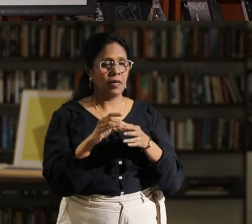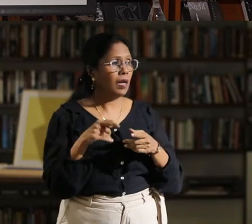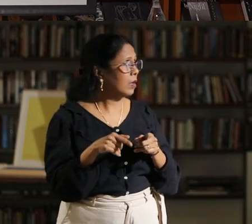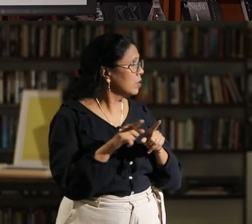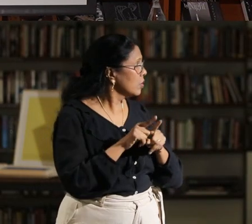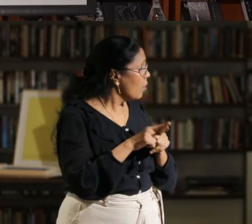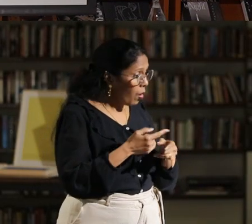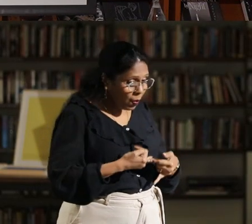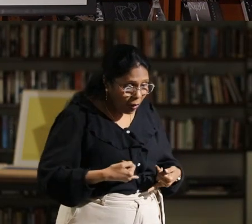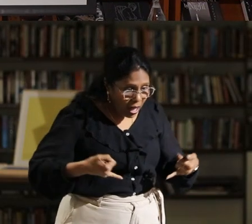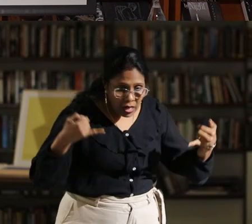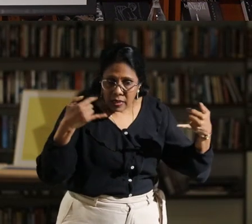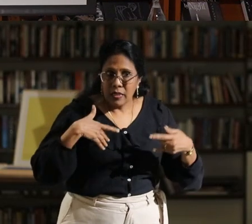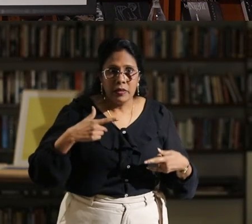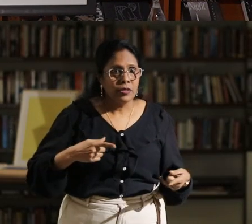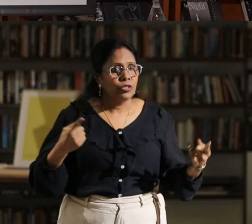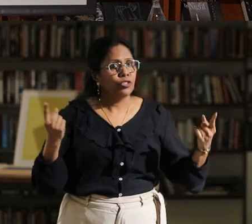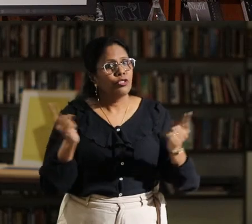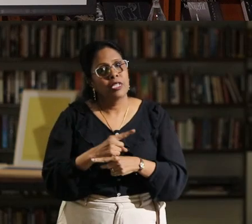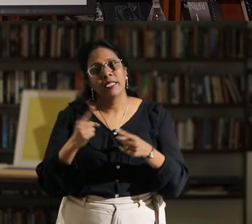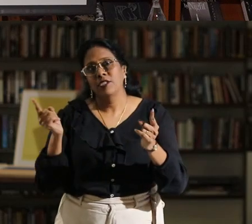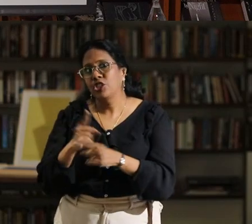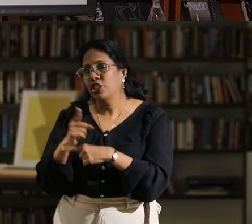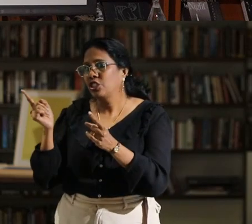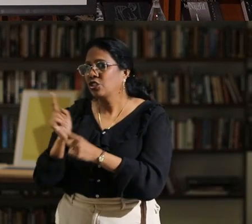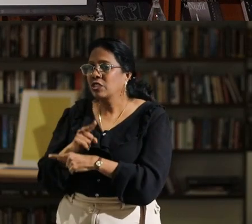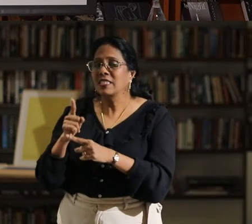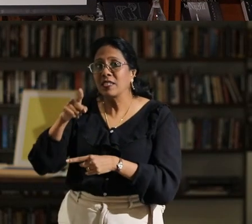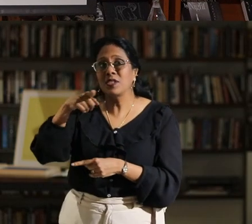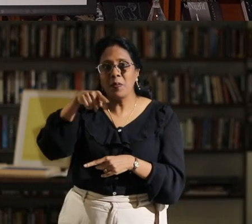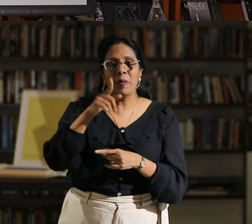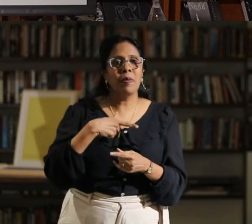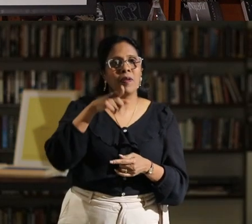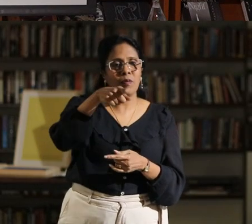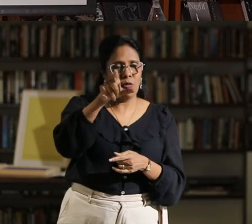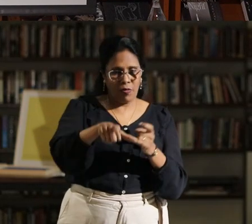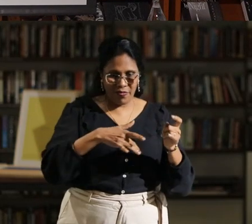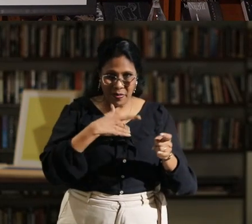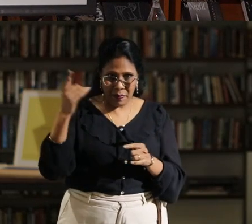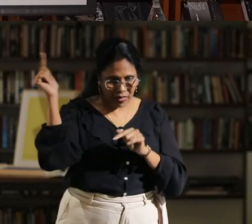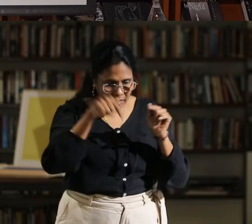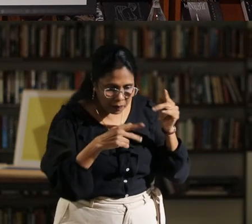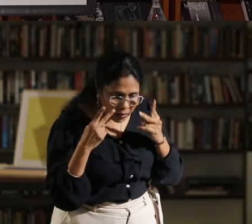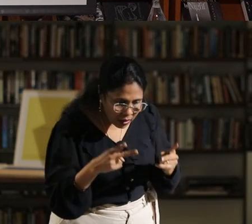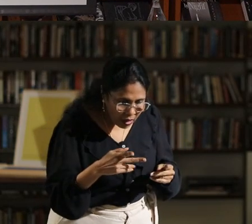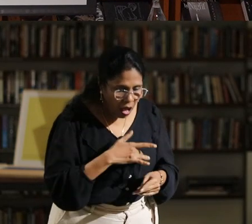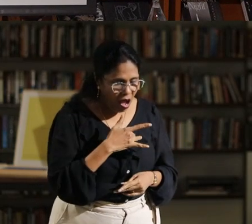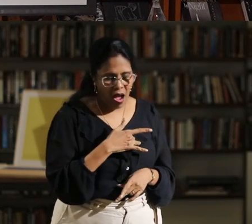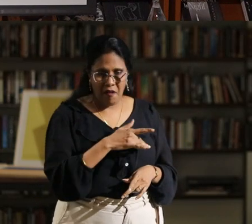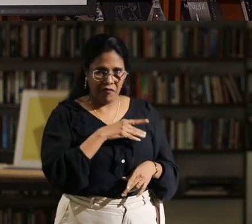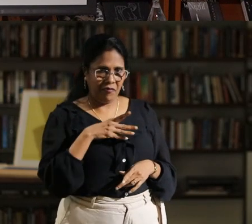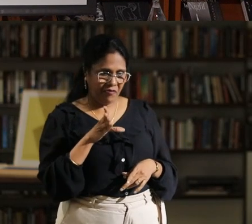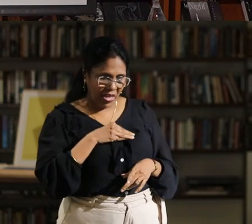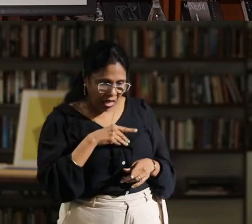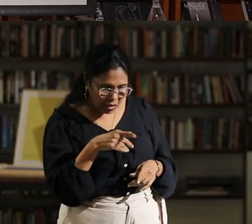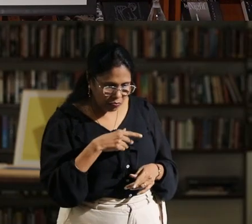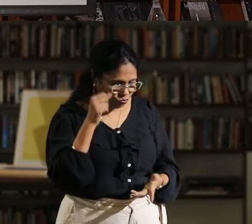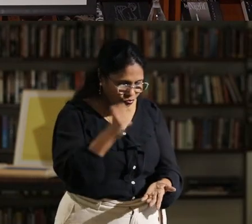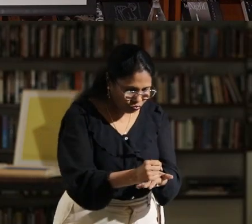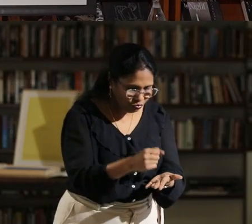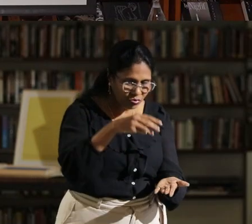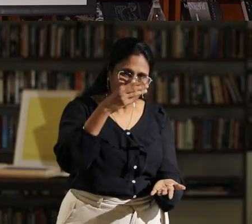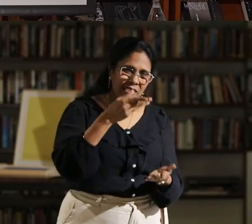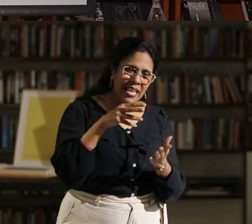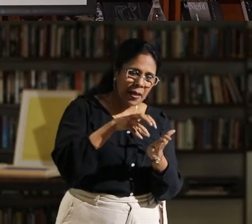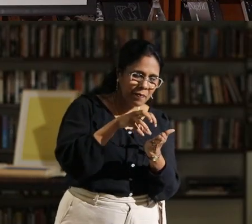change the map because there were too many stamps, and next day people wouldn't be. But also it pointed out black holes